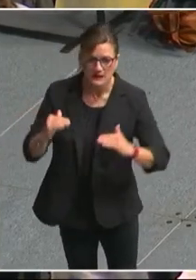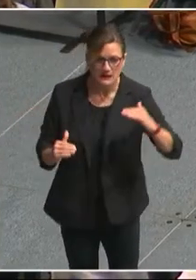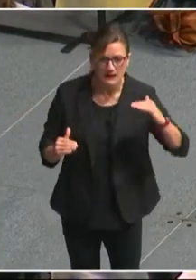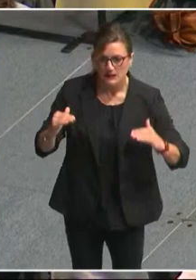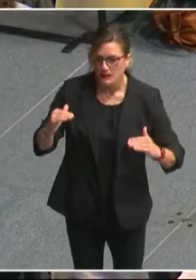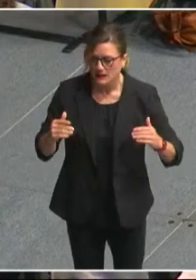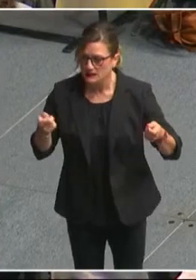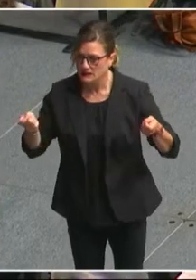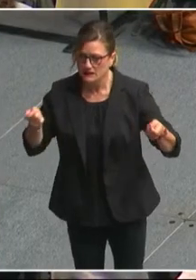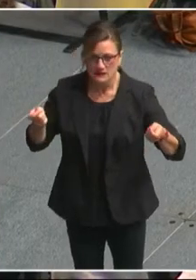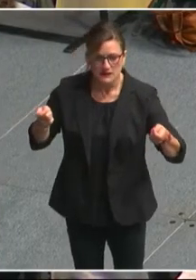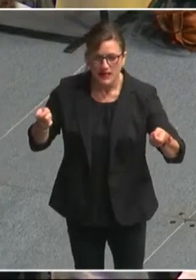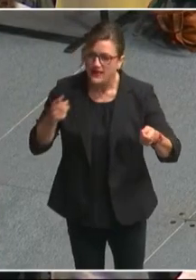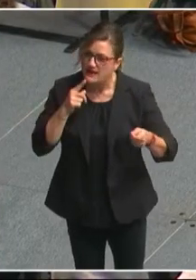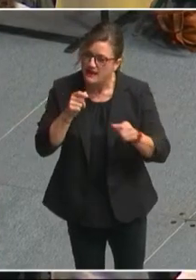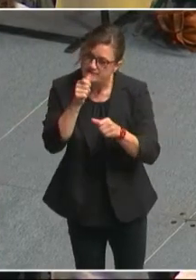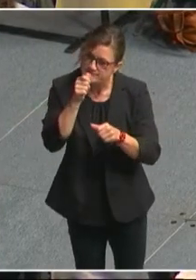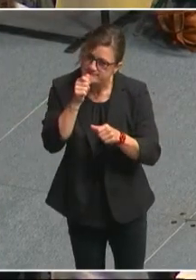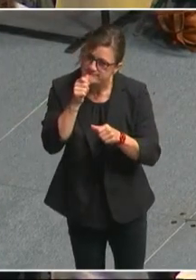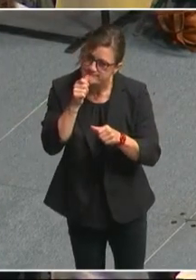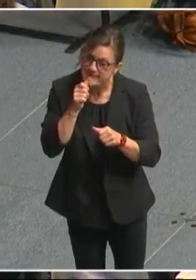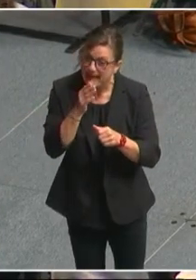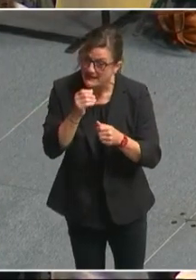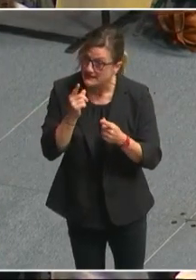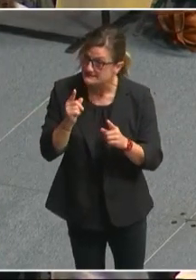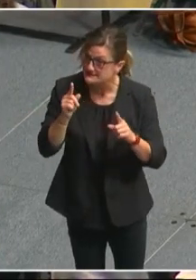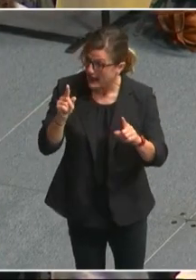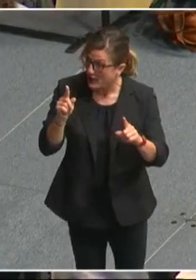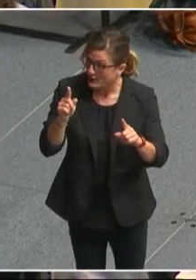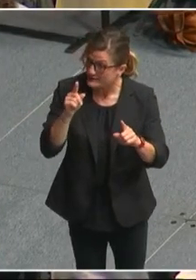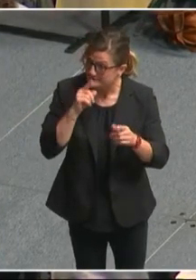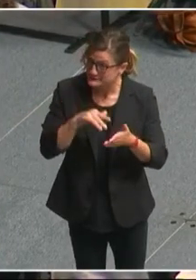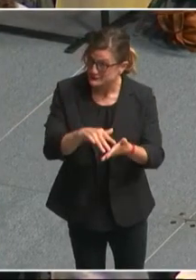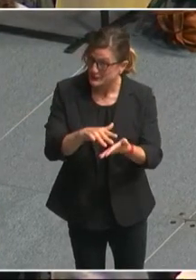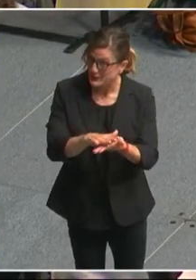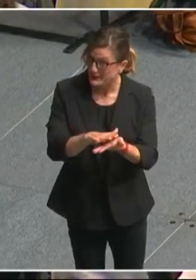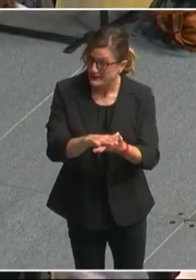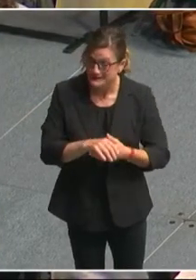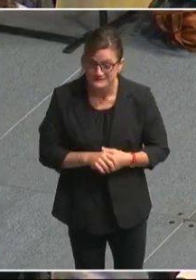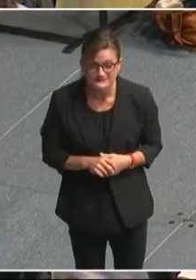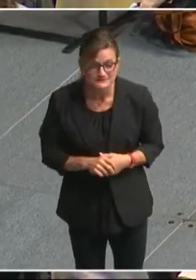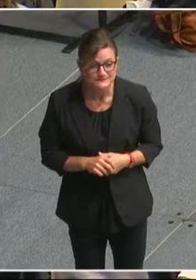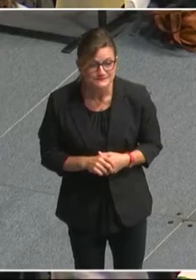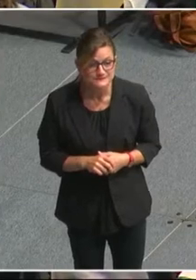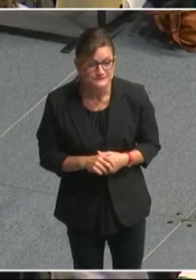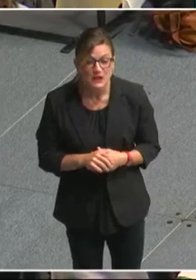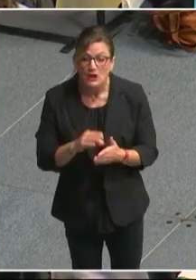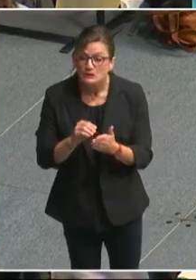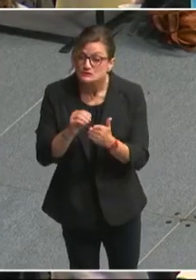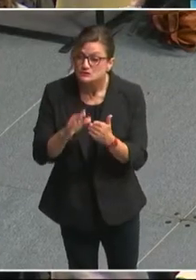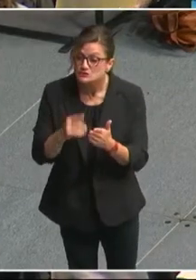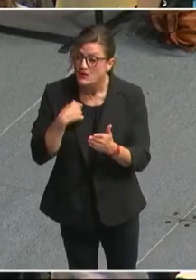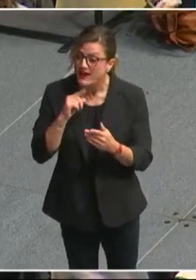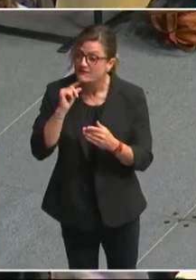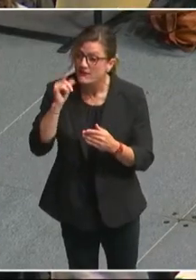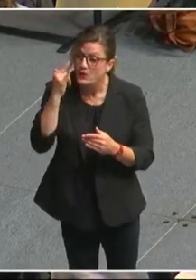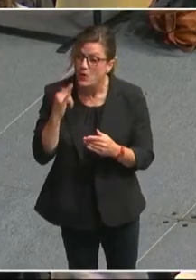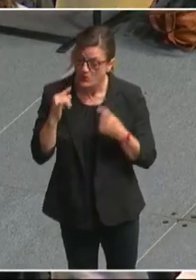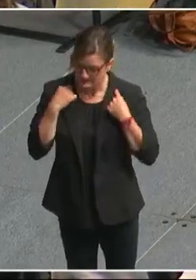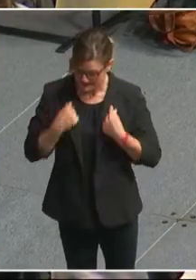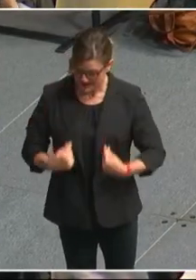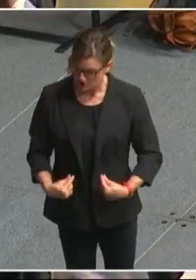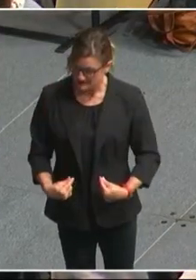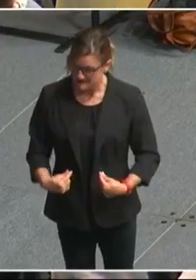have persisted and even excelled in their studies. Students wearing gold sashes are members of